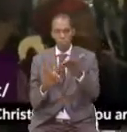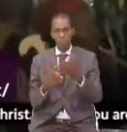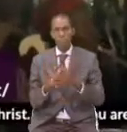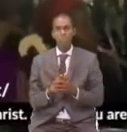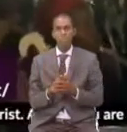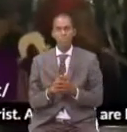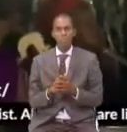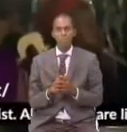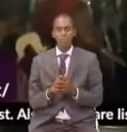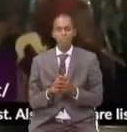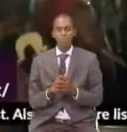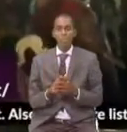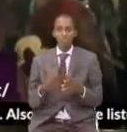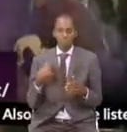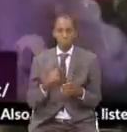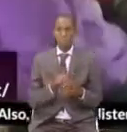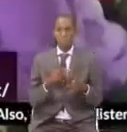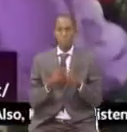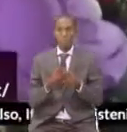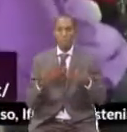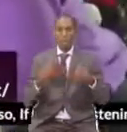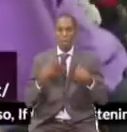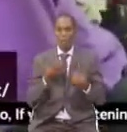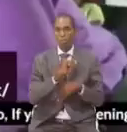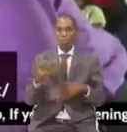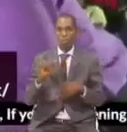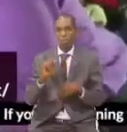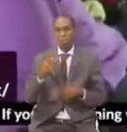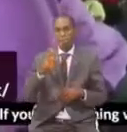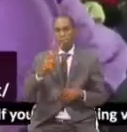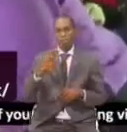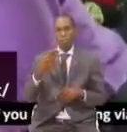There's a WhatsApp number you can call.